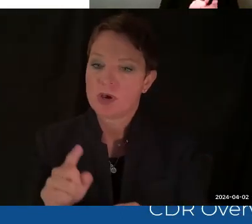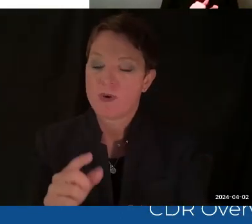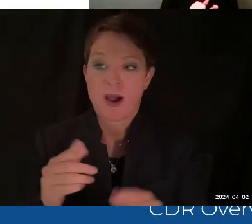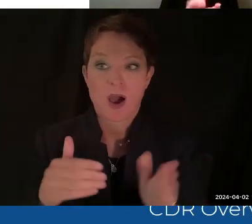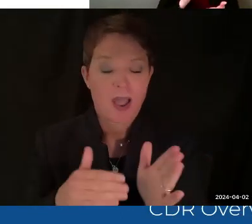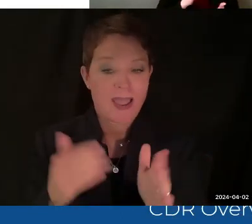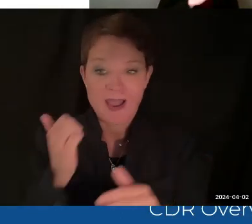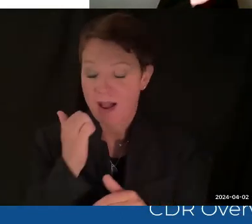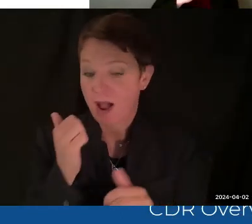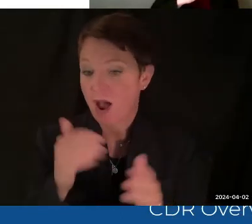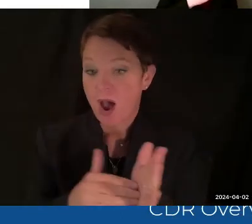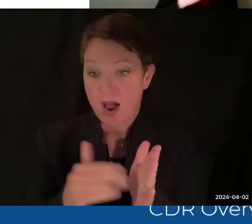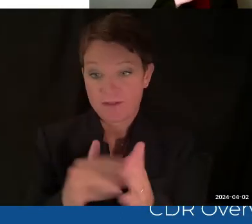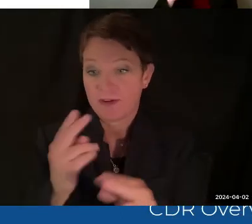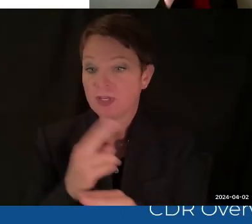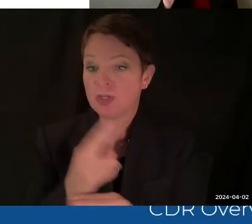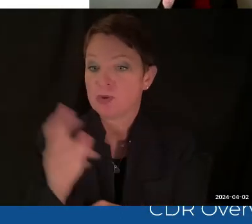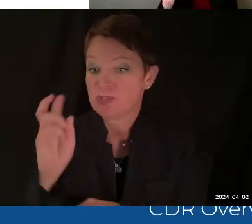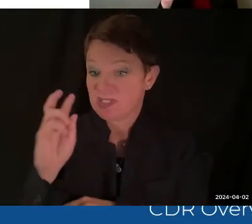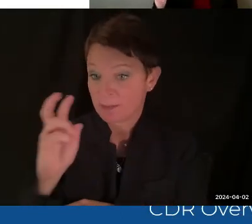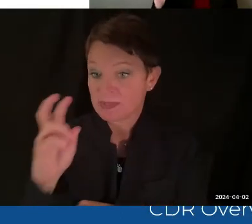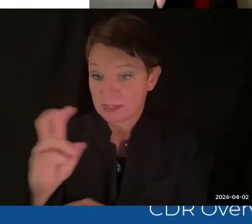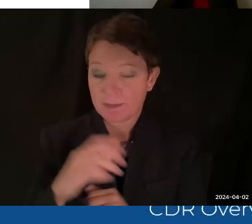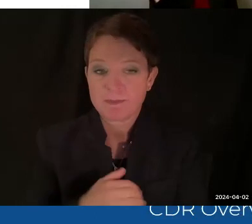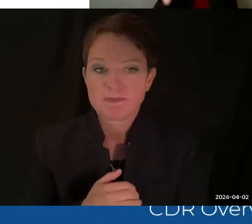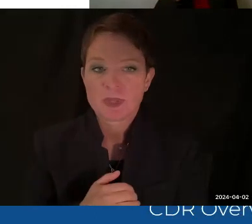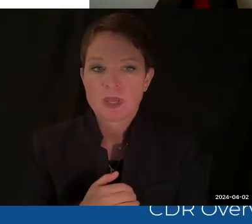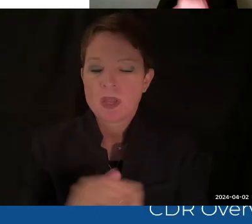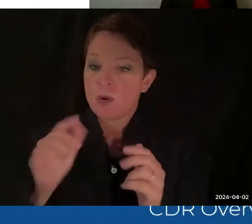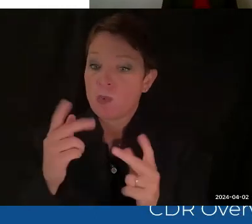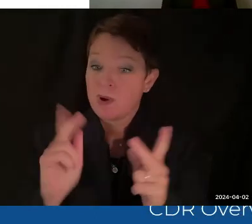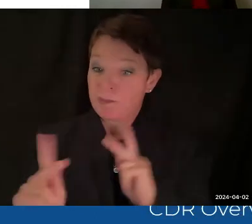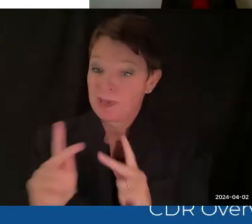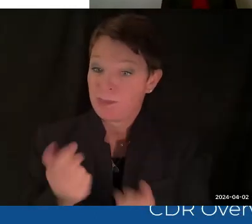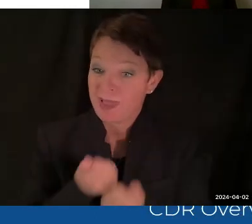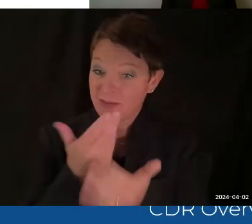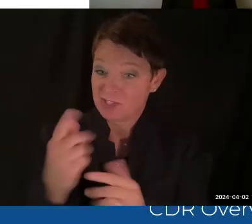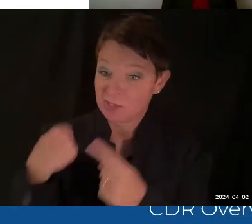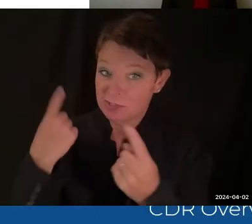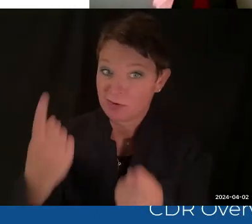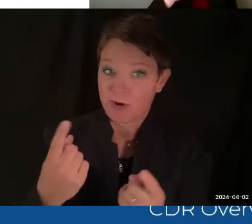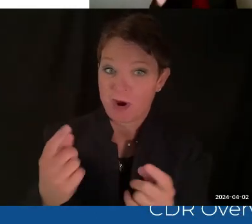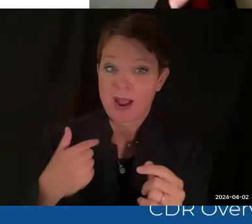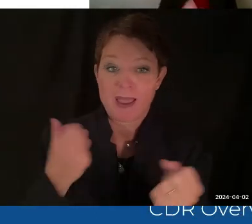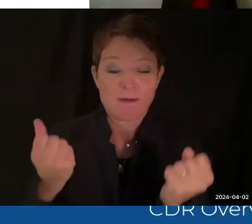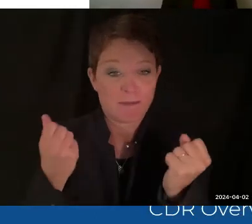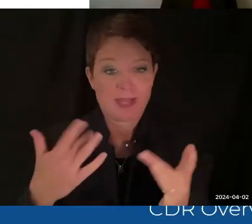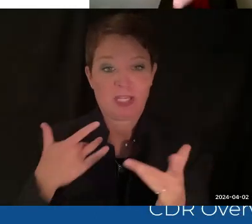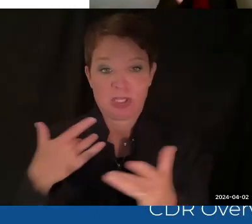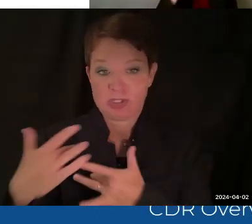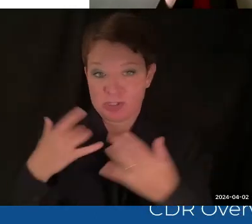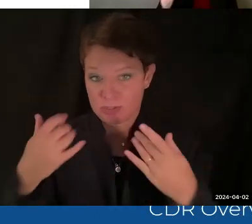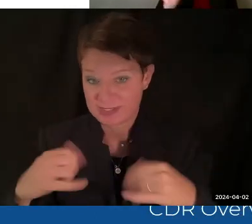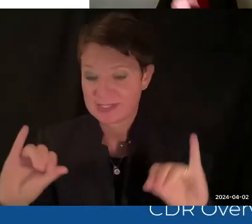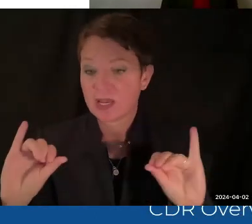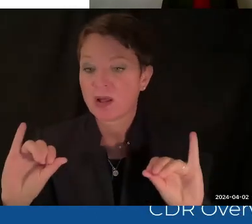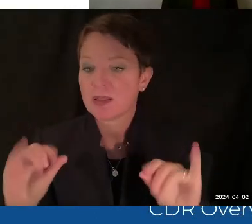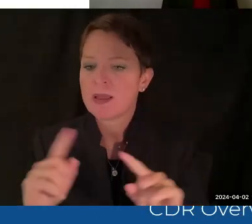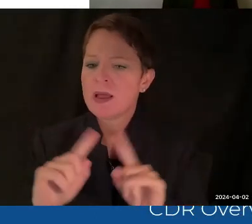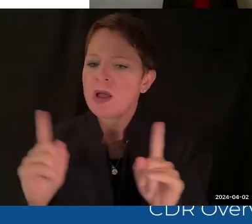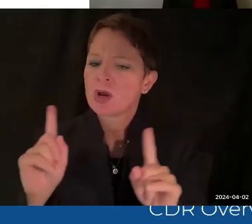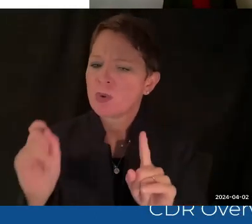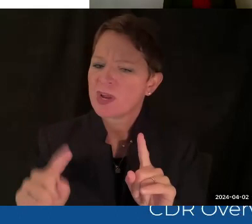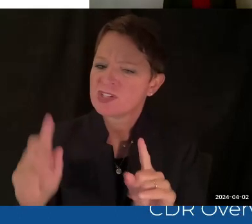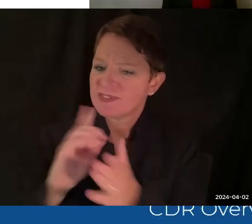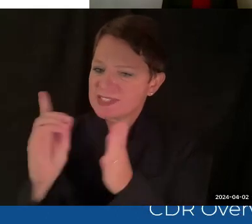rider. I have many concerns that echo what have been shared before. And I wonder if any of these designers,